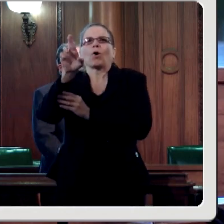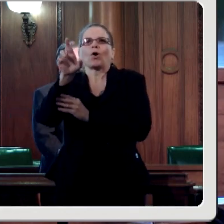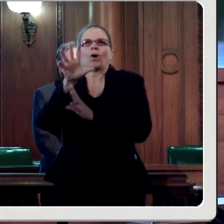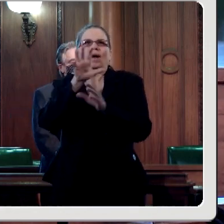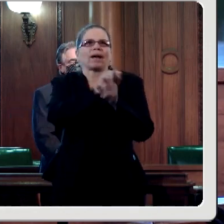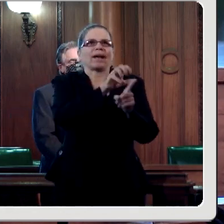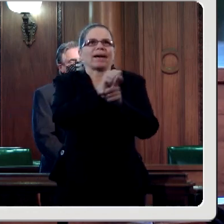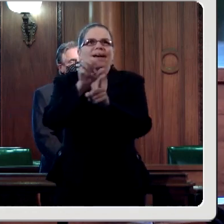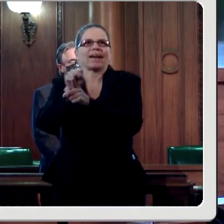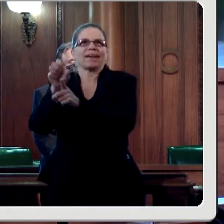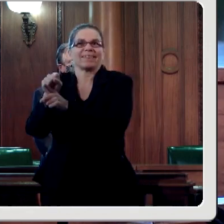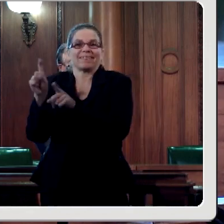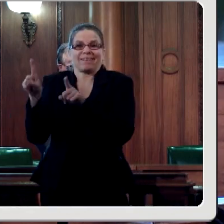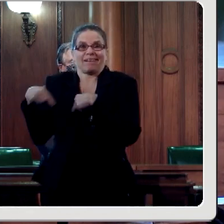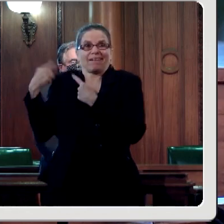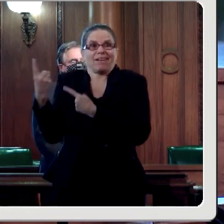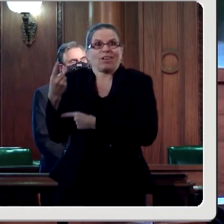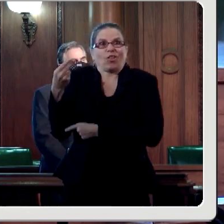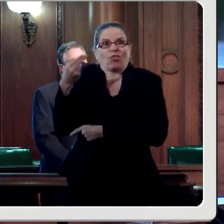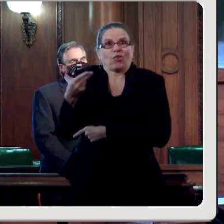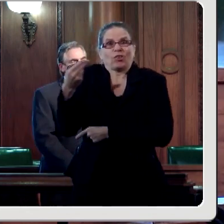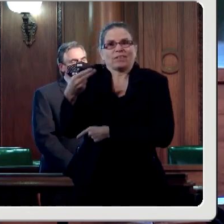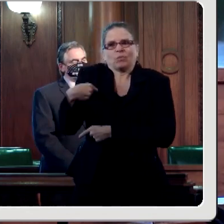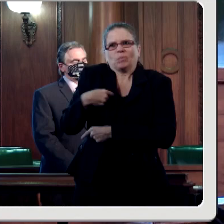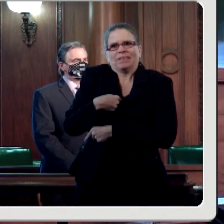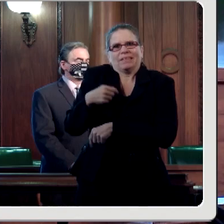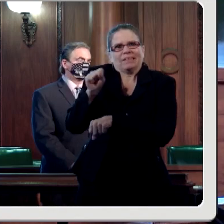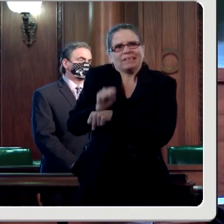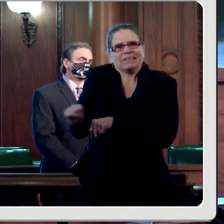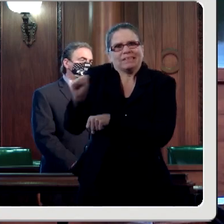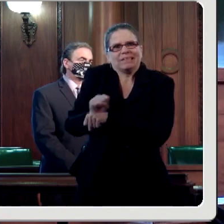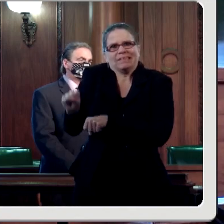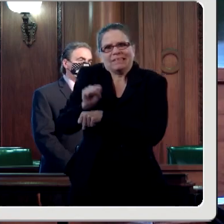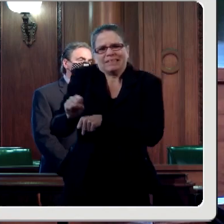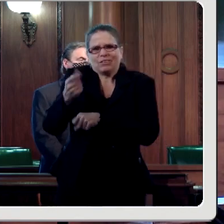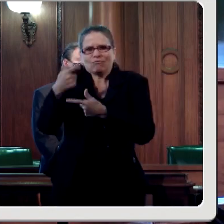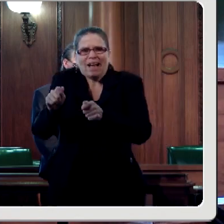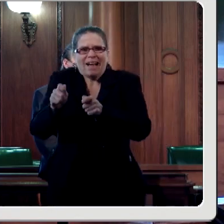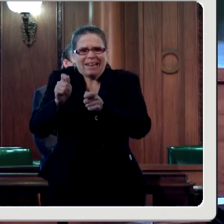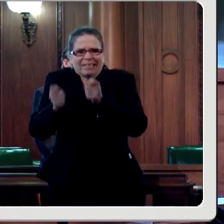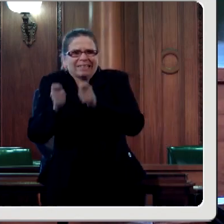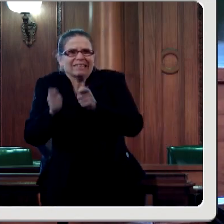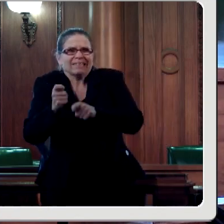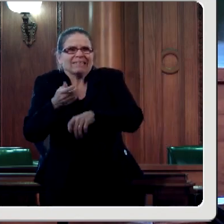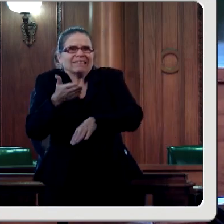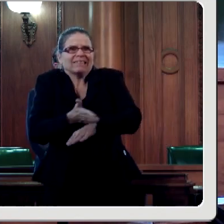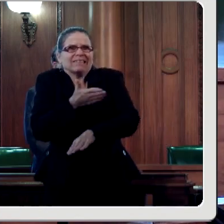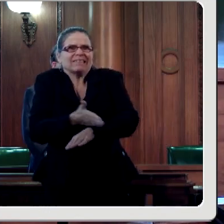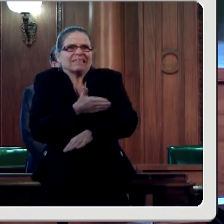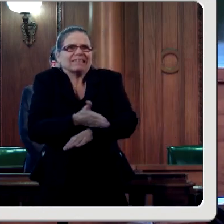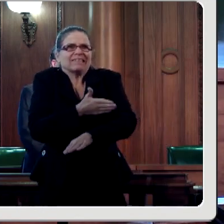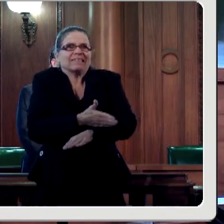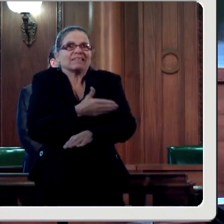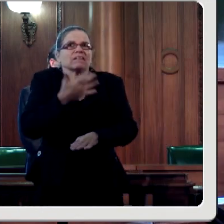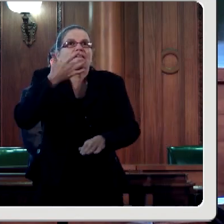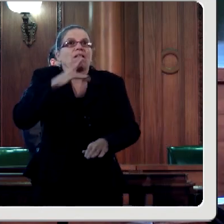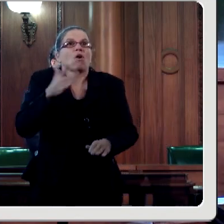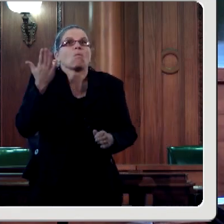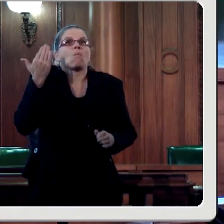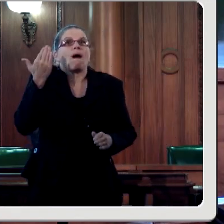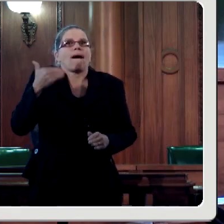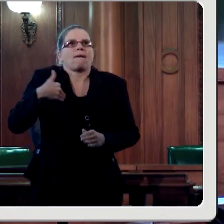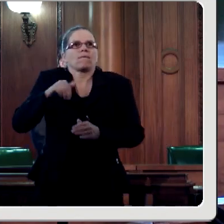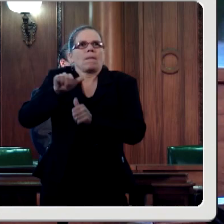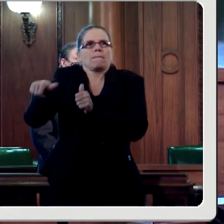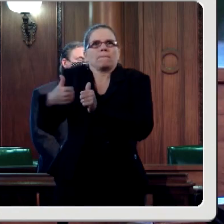since Thursday, and we're in recovery and restore mode. We were fortunate; we had backup to all of our systems, so